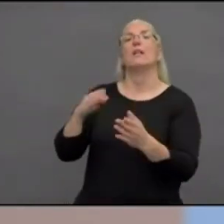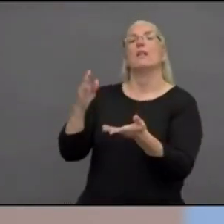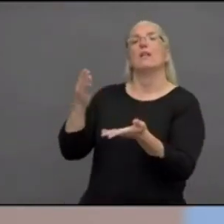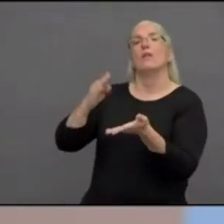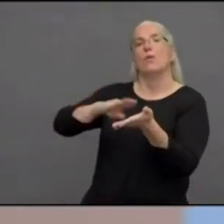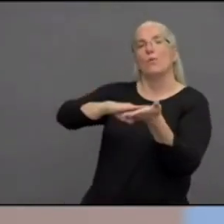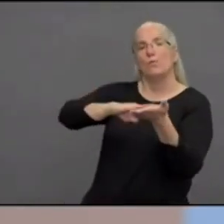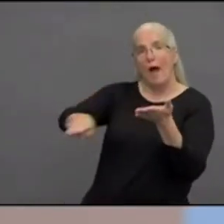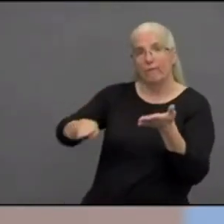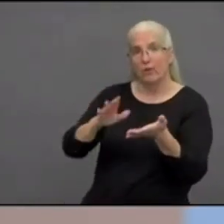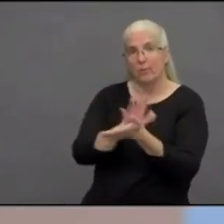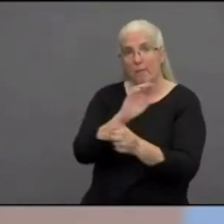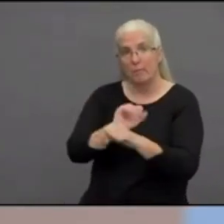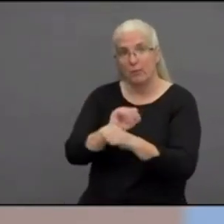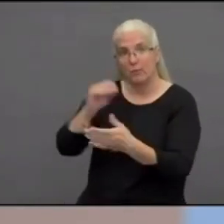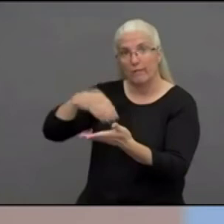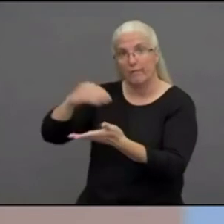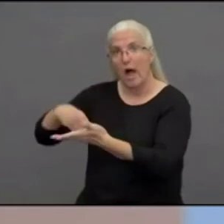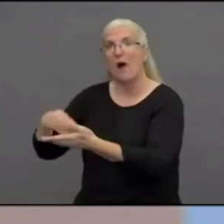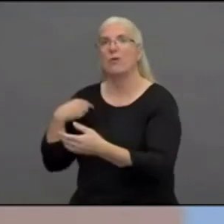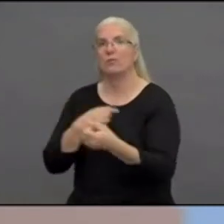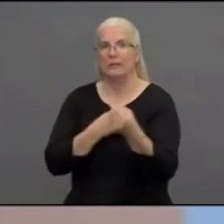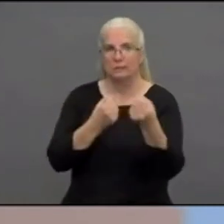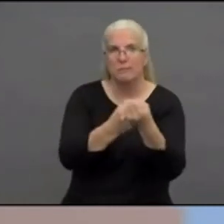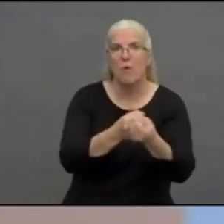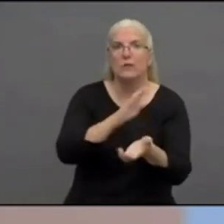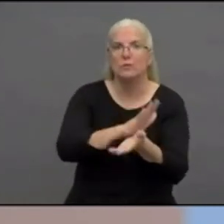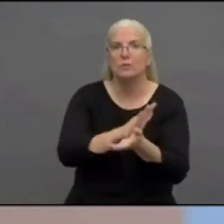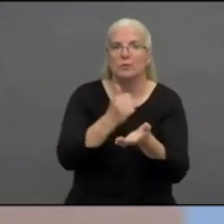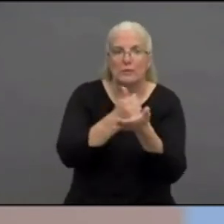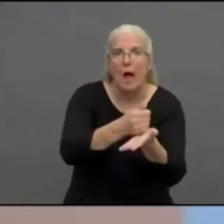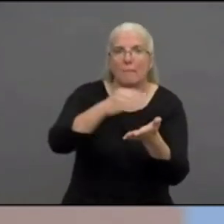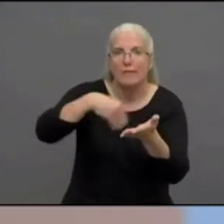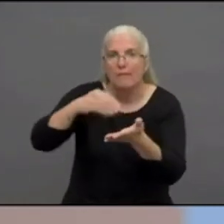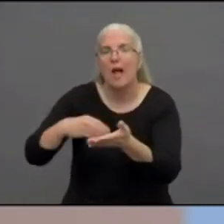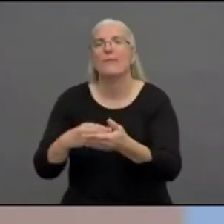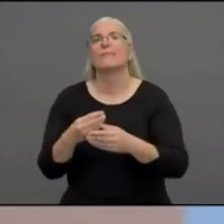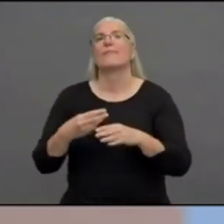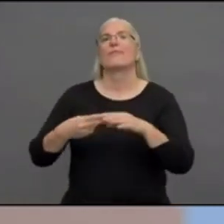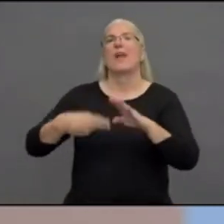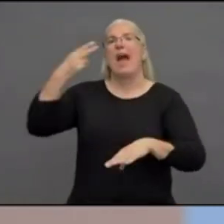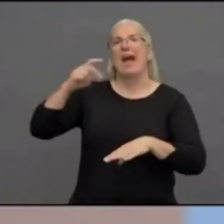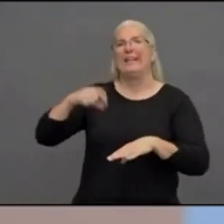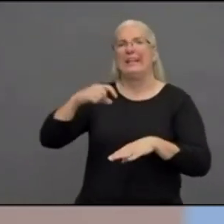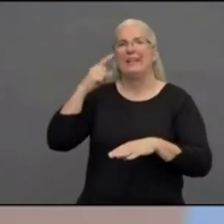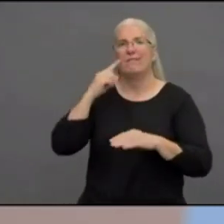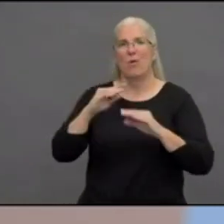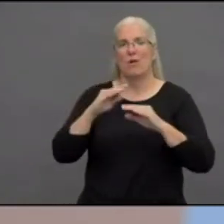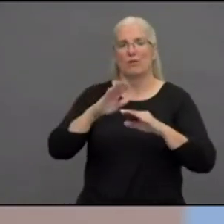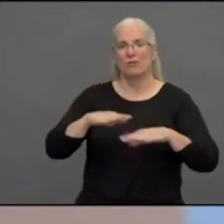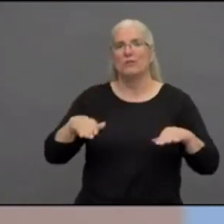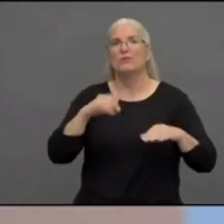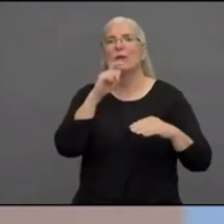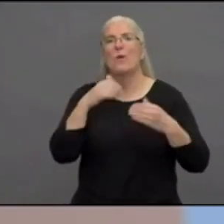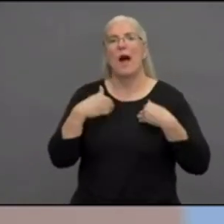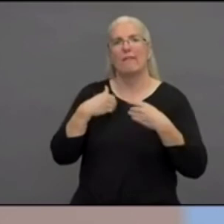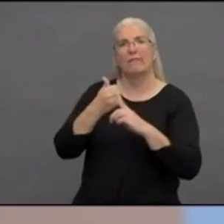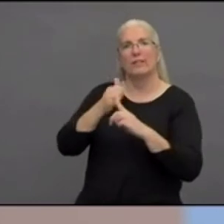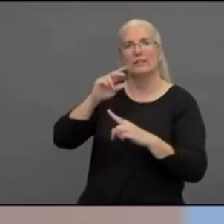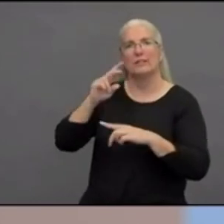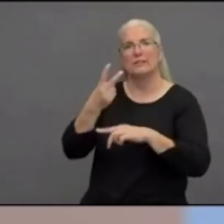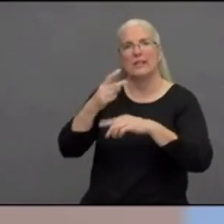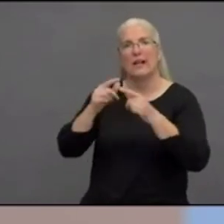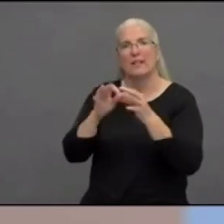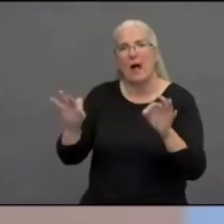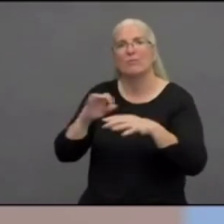schools address high-need student populations, students with disabilities, English language learners, foster youth, McKinney-Vento students,